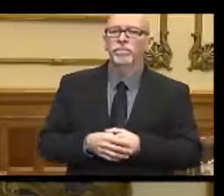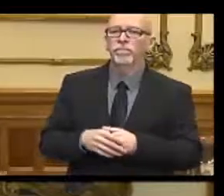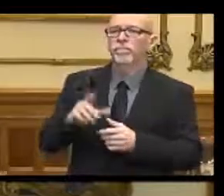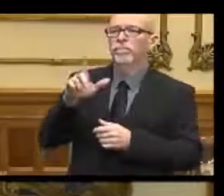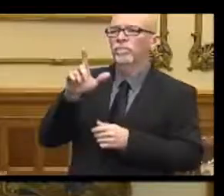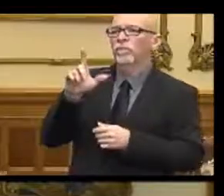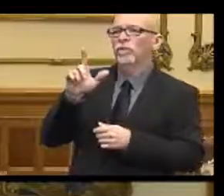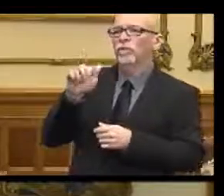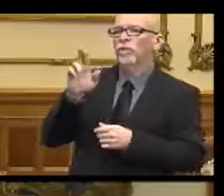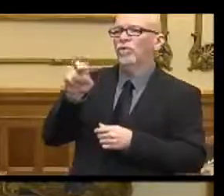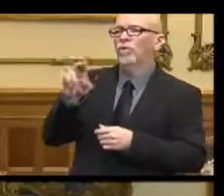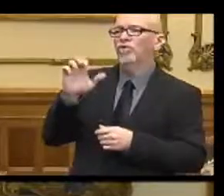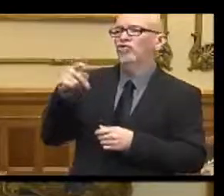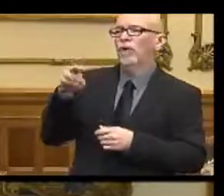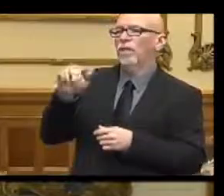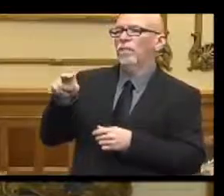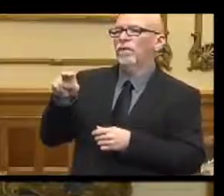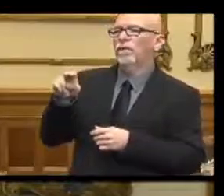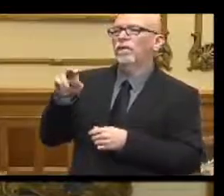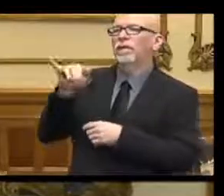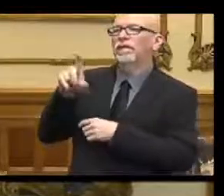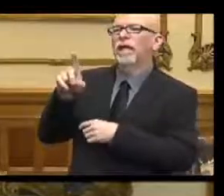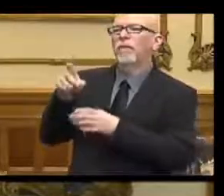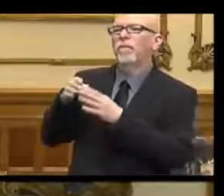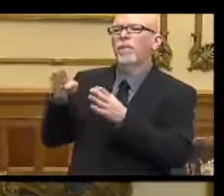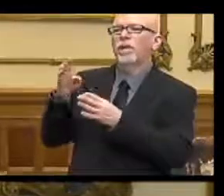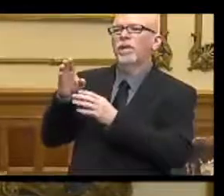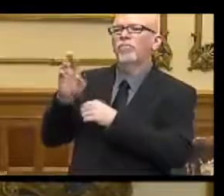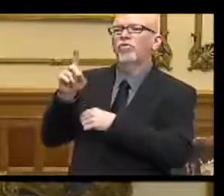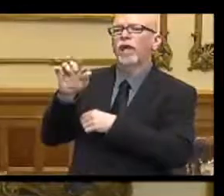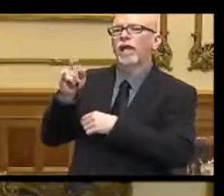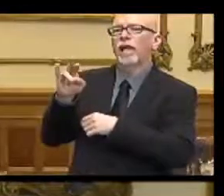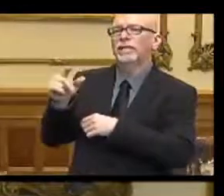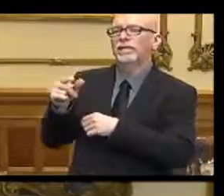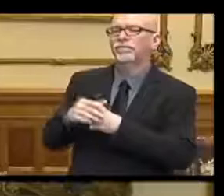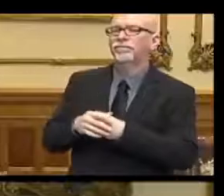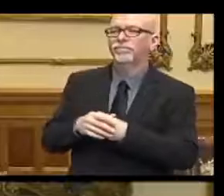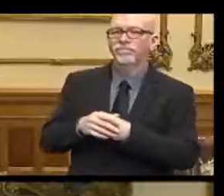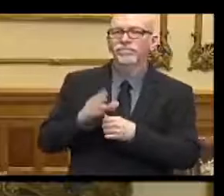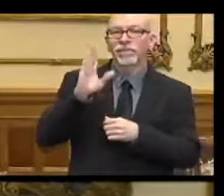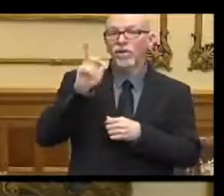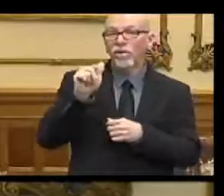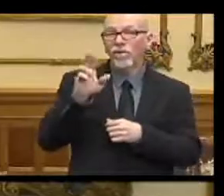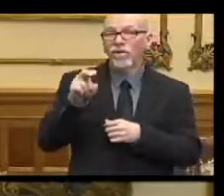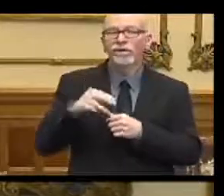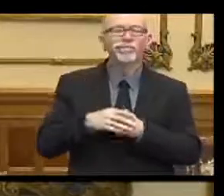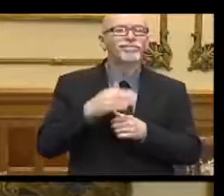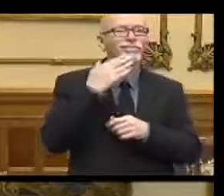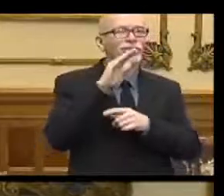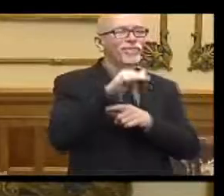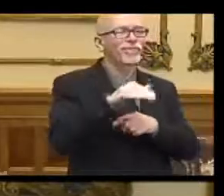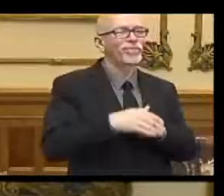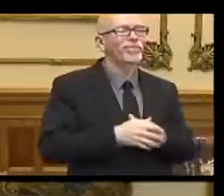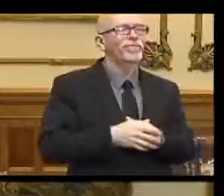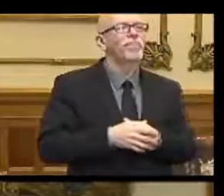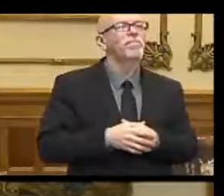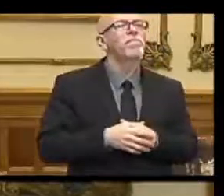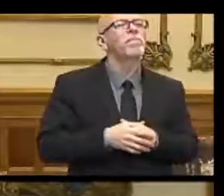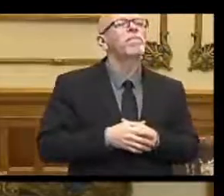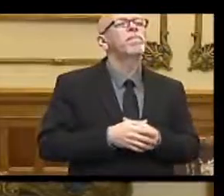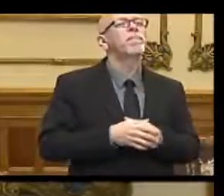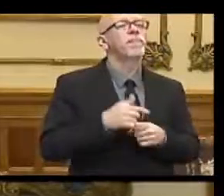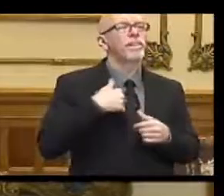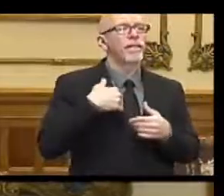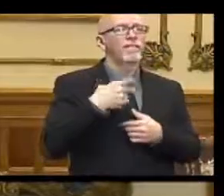Lauren Chapman, Indiana Public Broadcasting. Hello, Lauren. Good afternoon. I